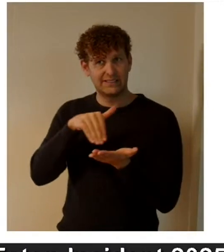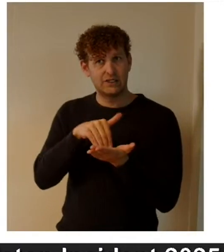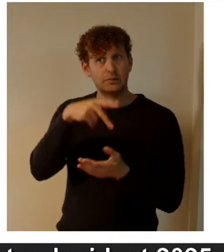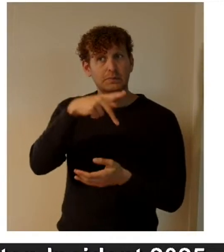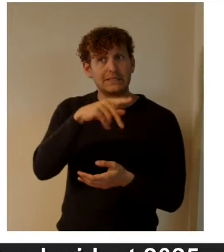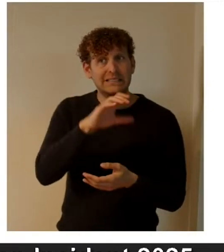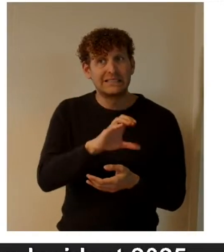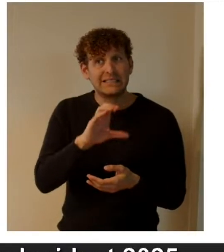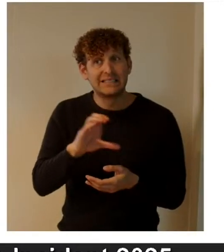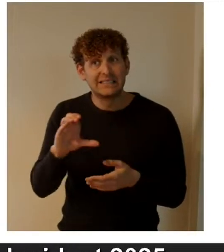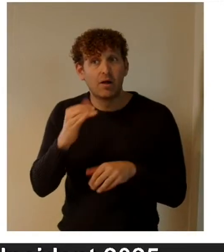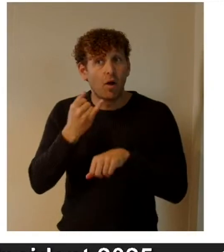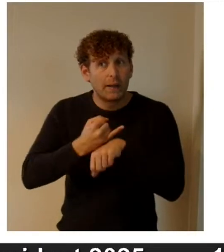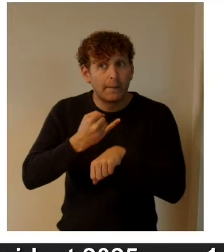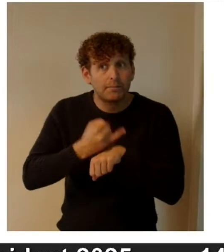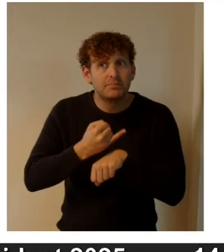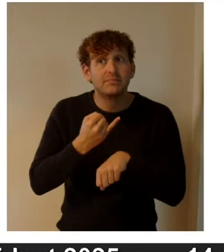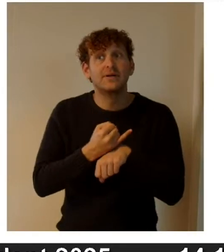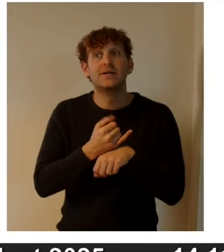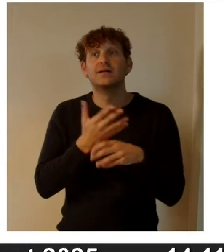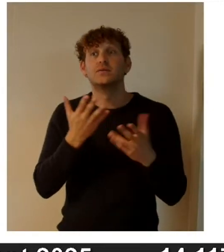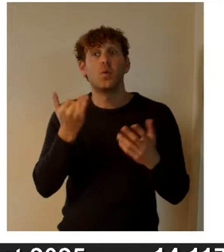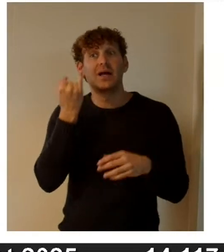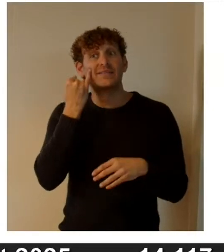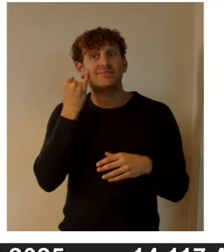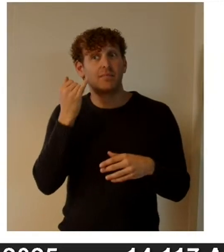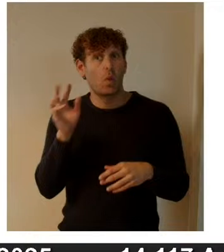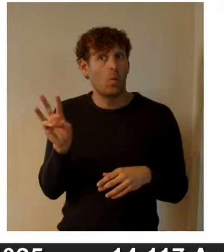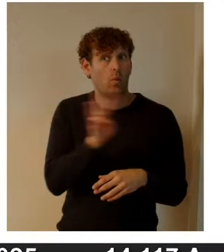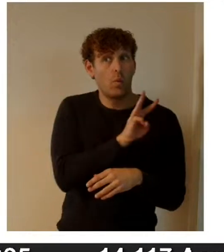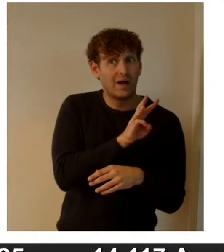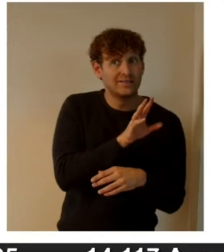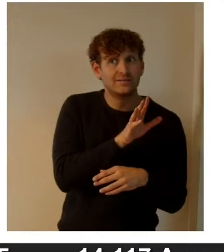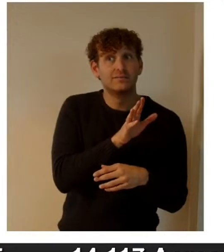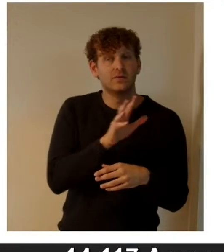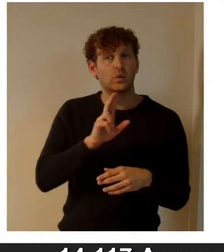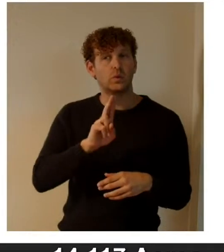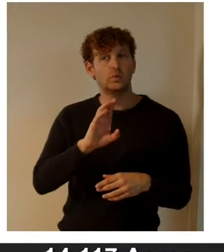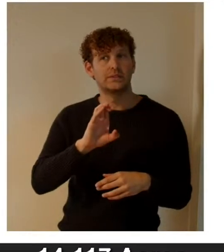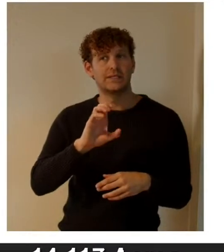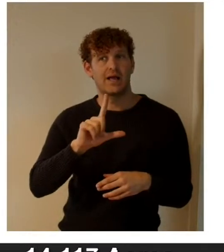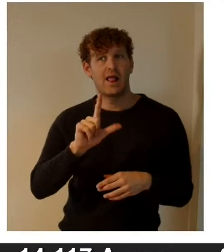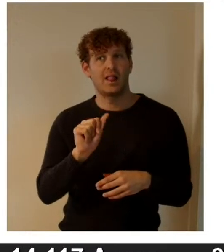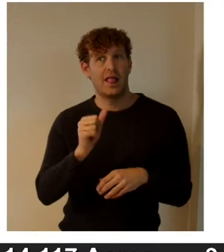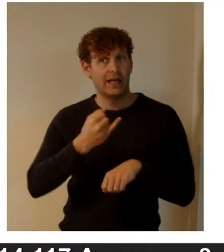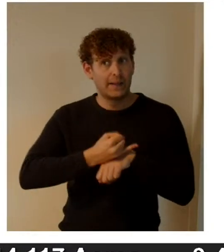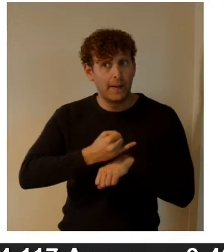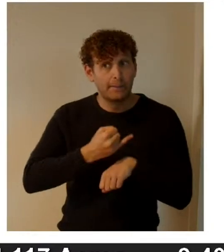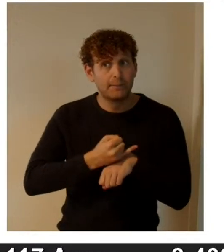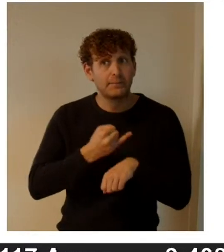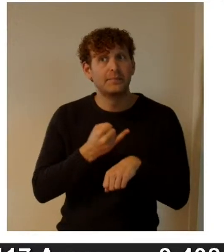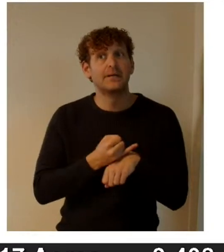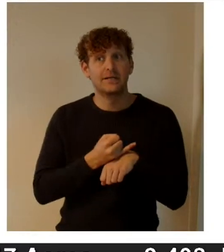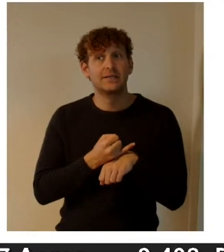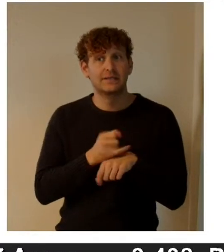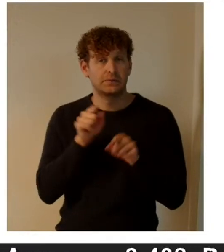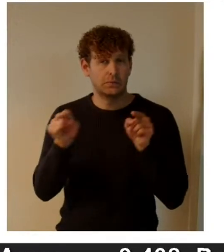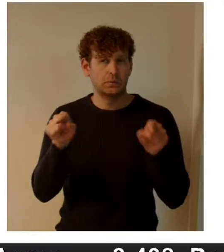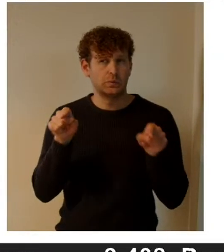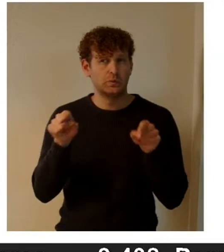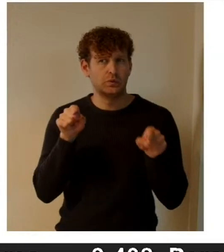campus, and if you are on the west side, it is going to be at the UCLA campus. If you can visit